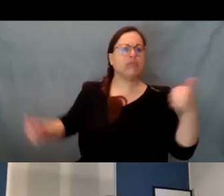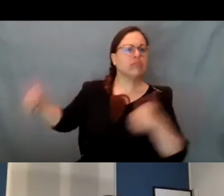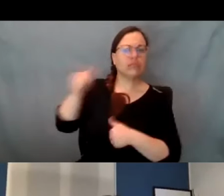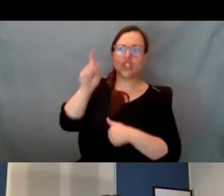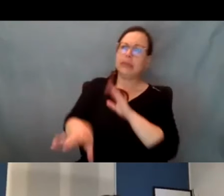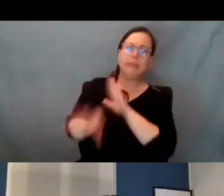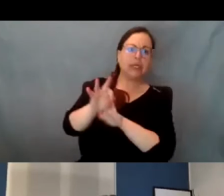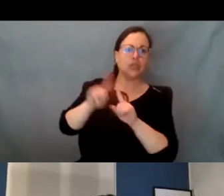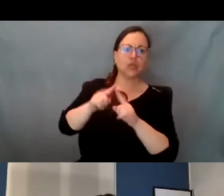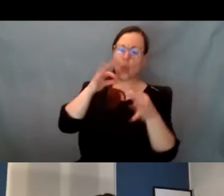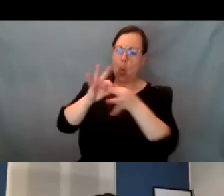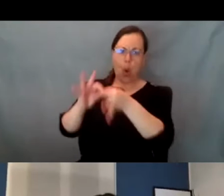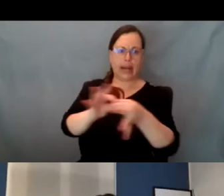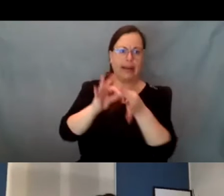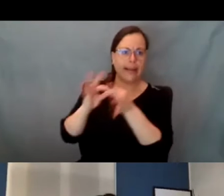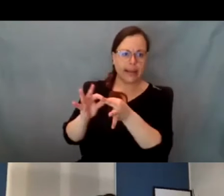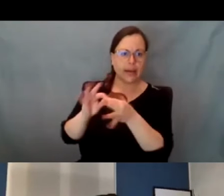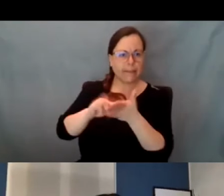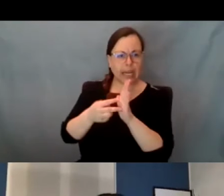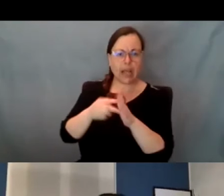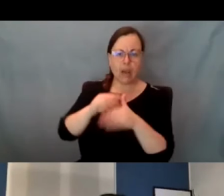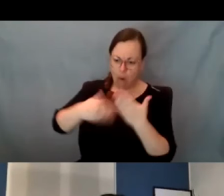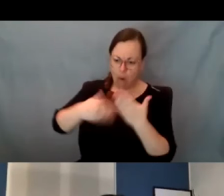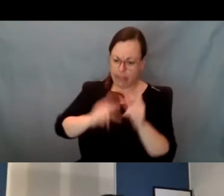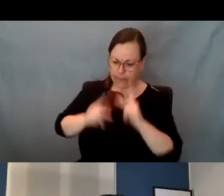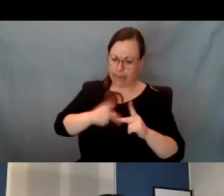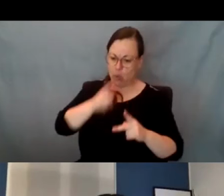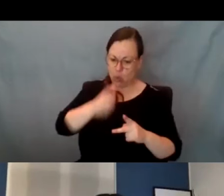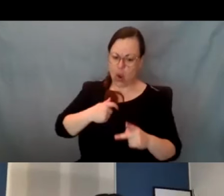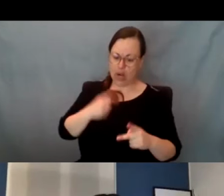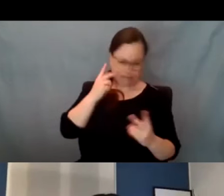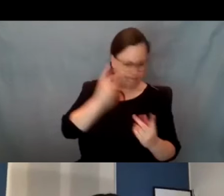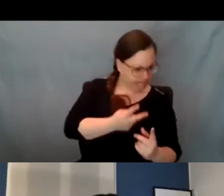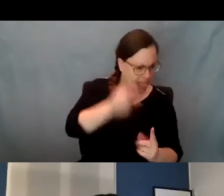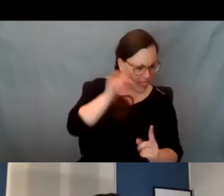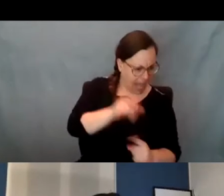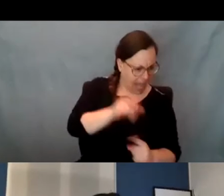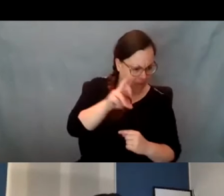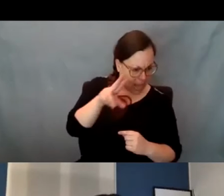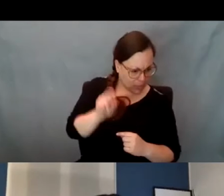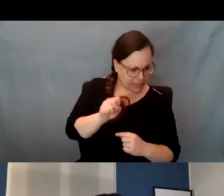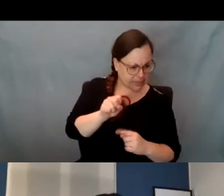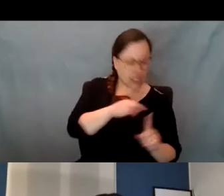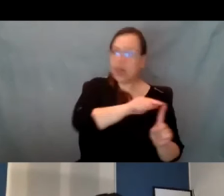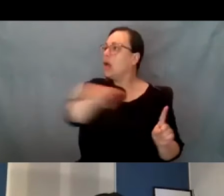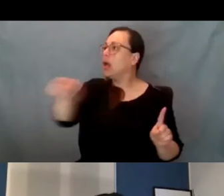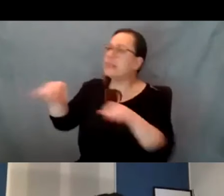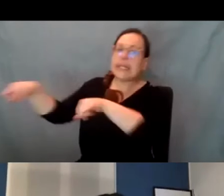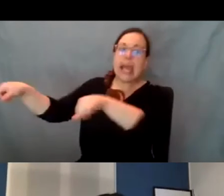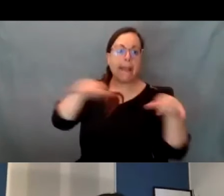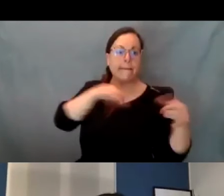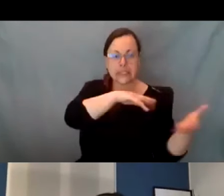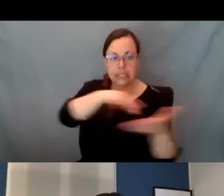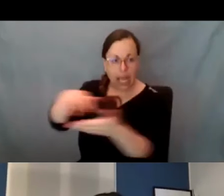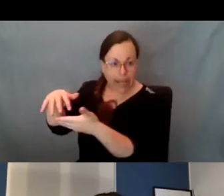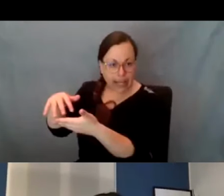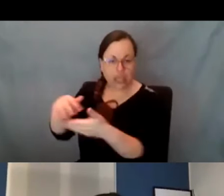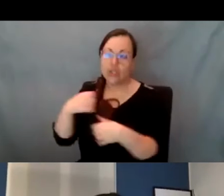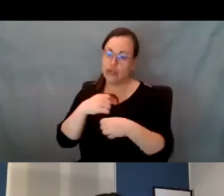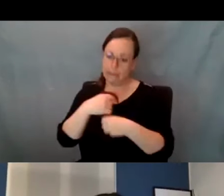have everybody using the same virus to do the studies, the same approaches to conclude whether or not the vaccine